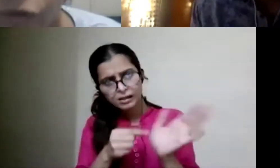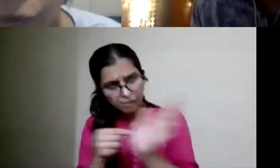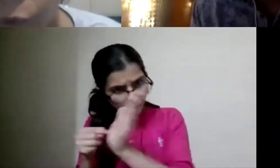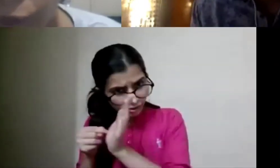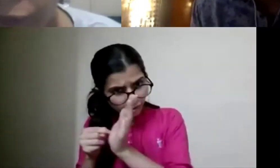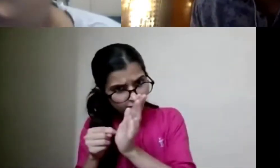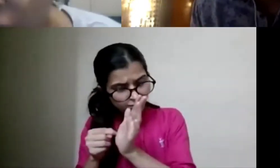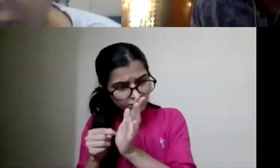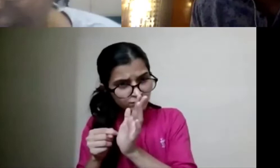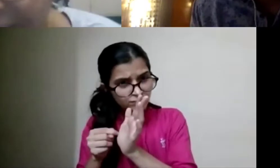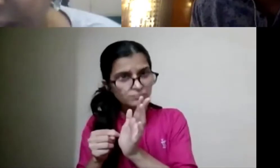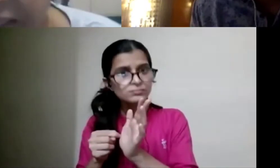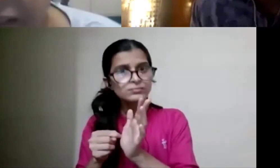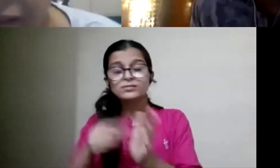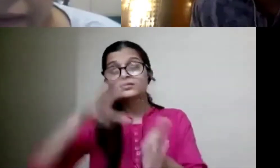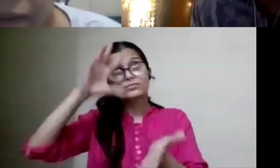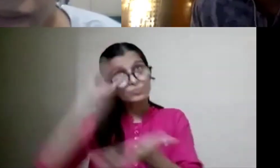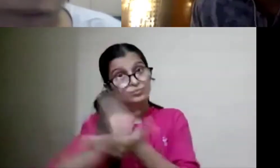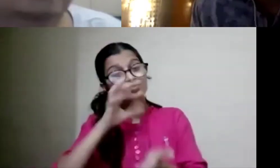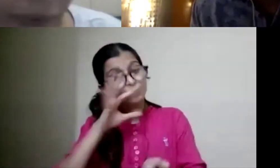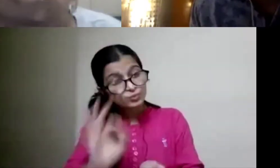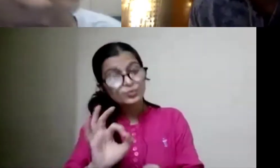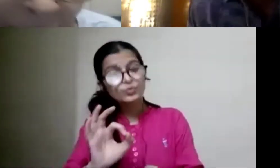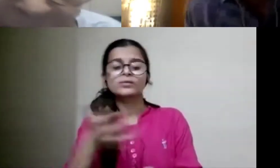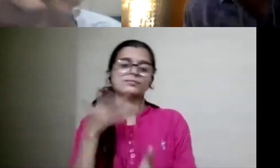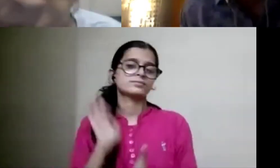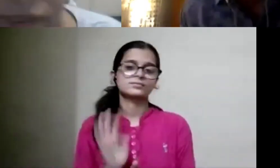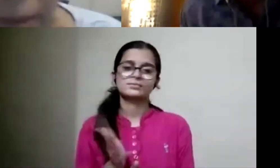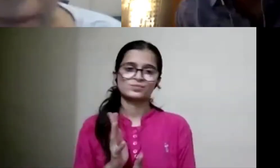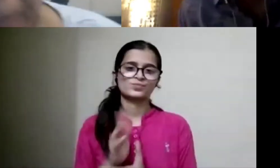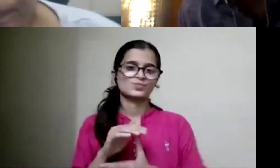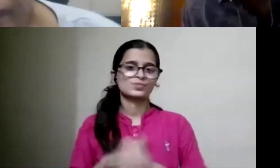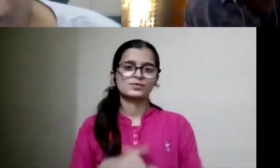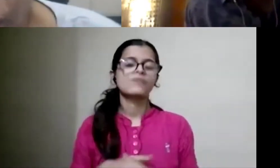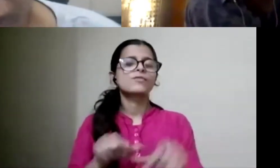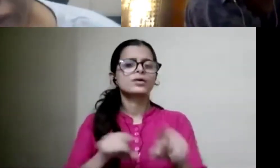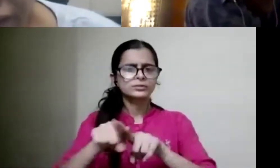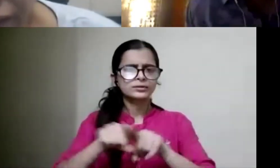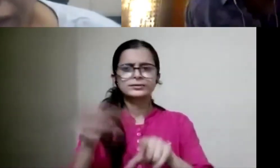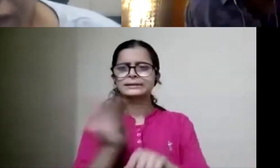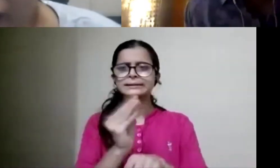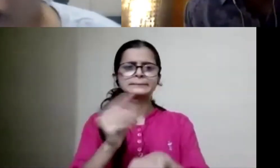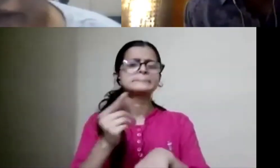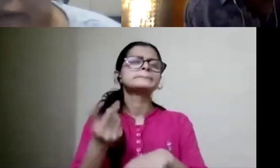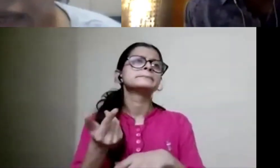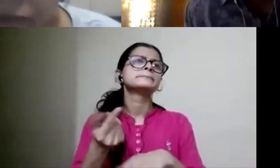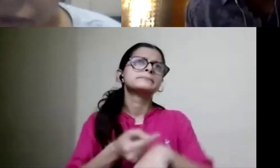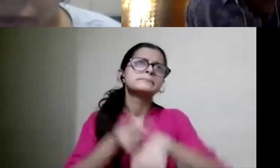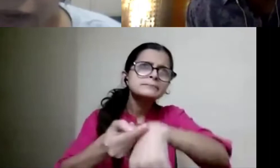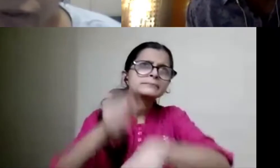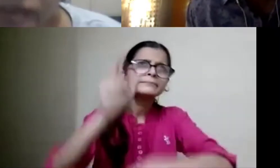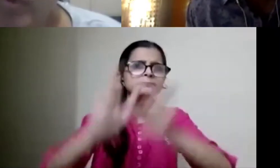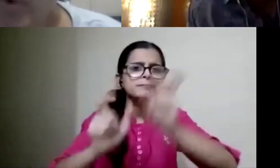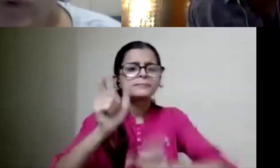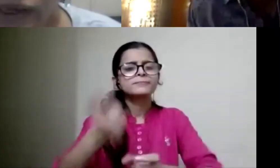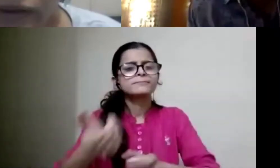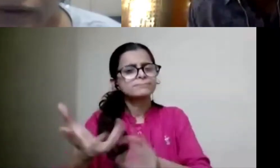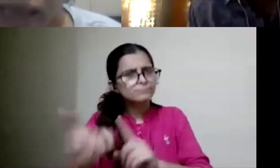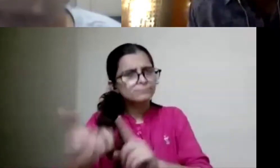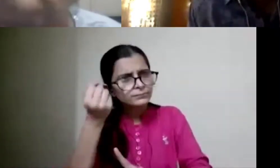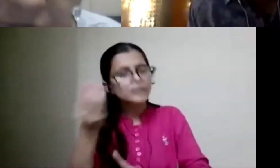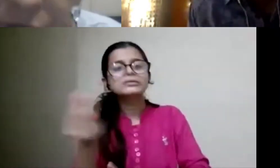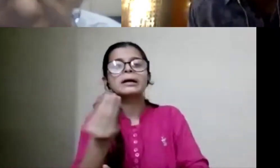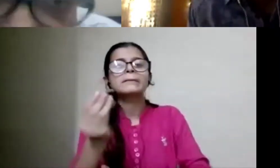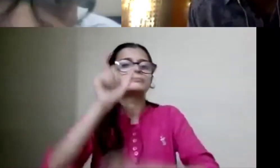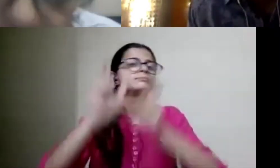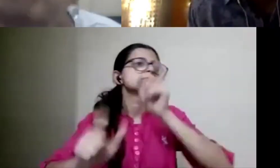outcome for you. It's not guaranteeing it. There are times at which some people would get it. There are other times where others won't get it.